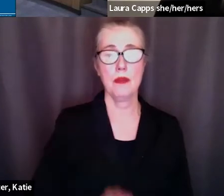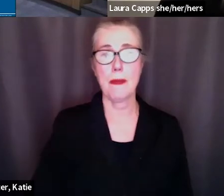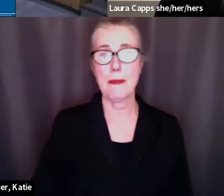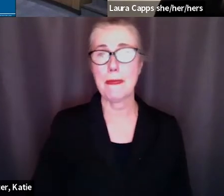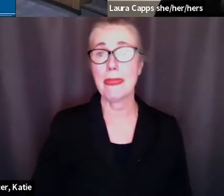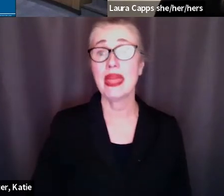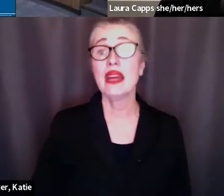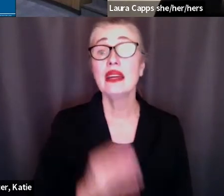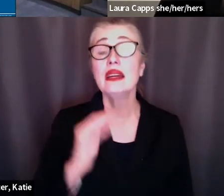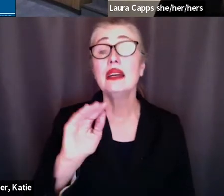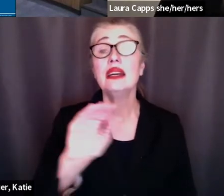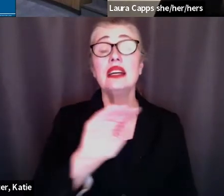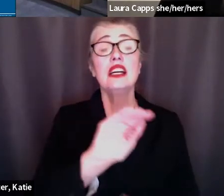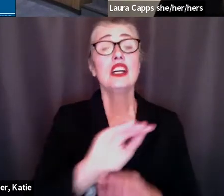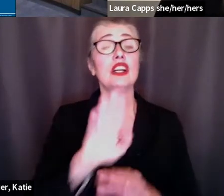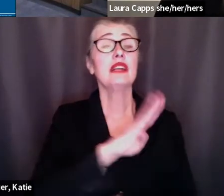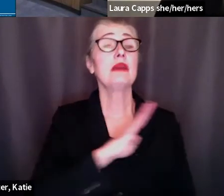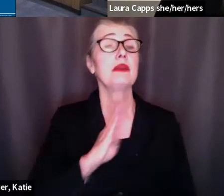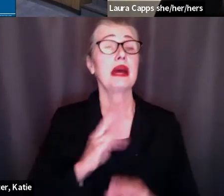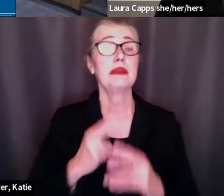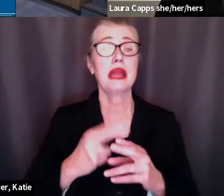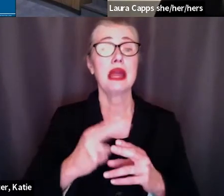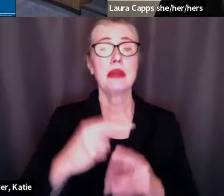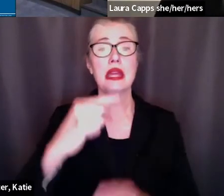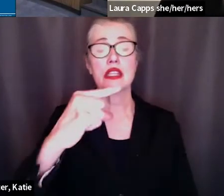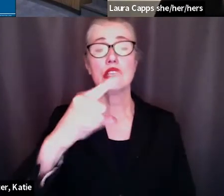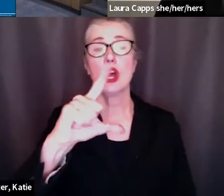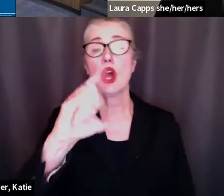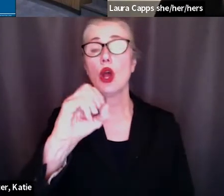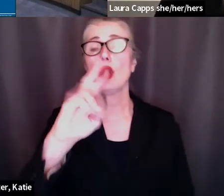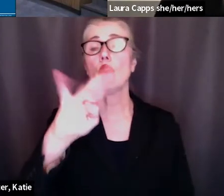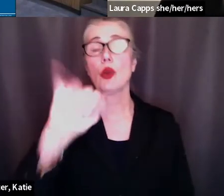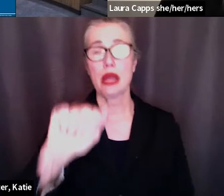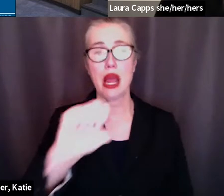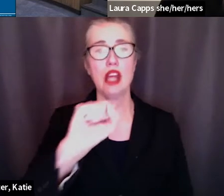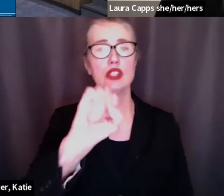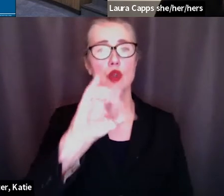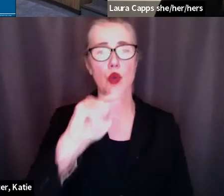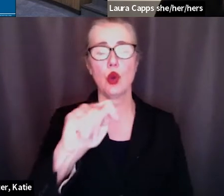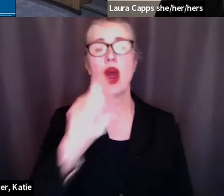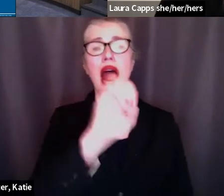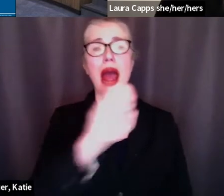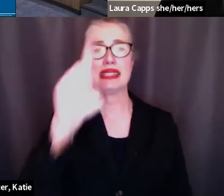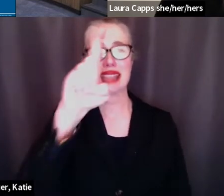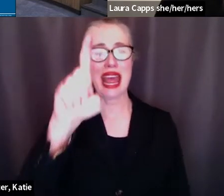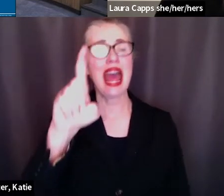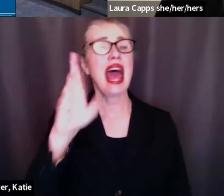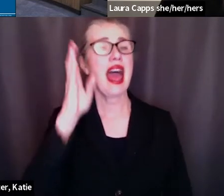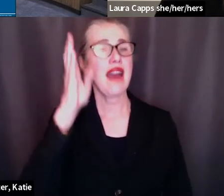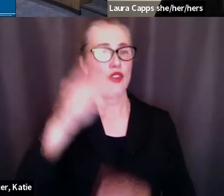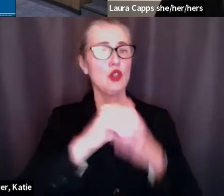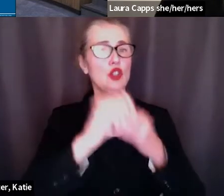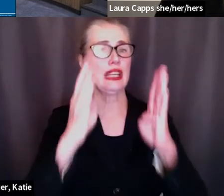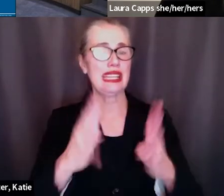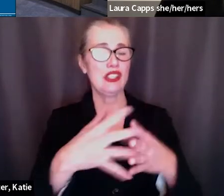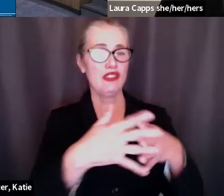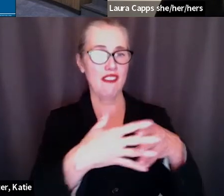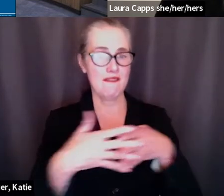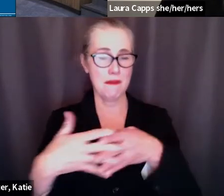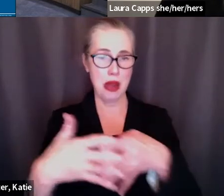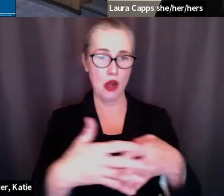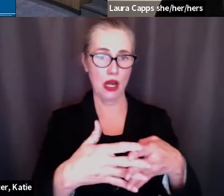good evening board my name is gloria soto i'm the executive director at future leaders of america and i'm here